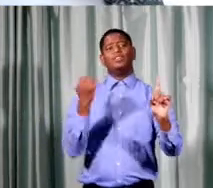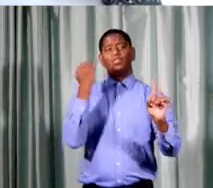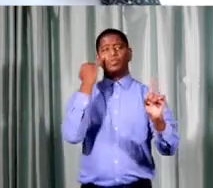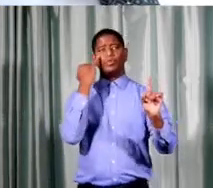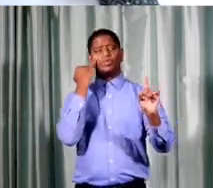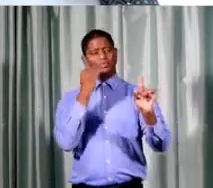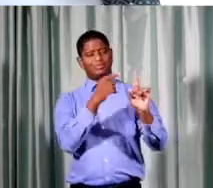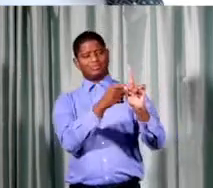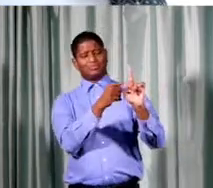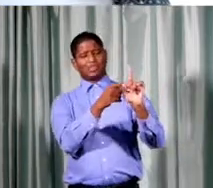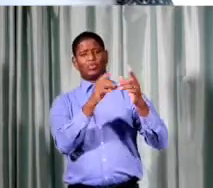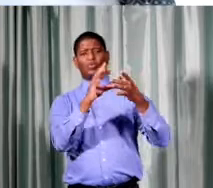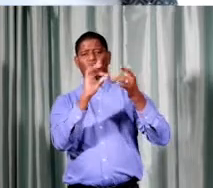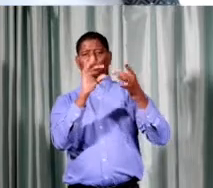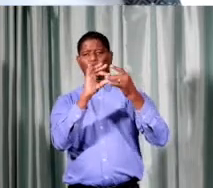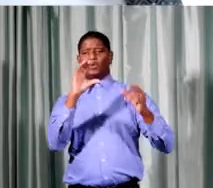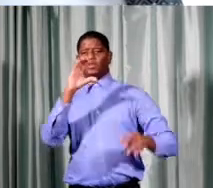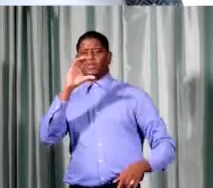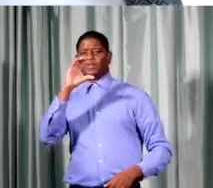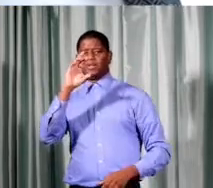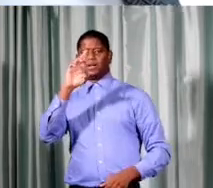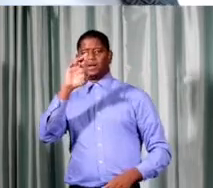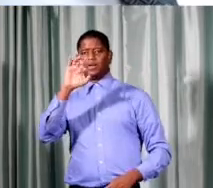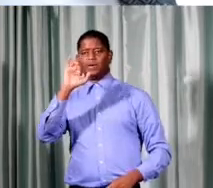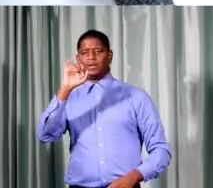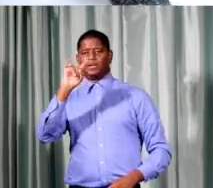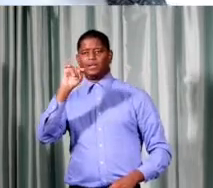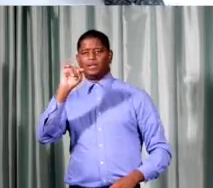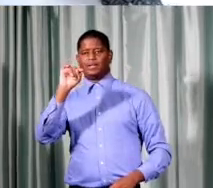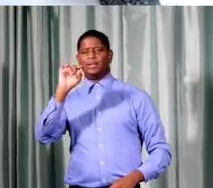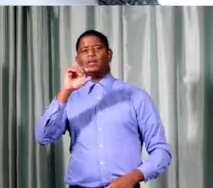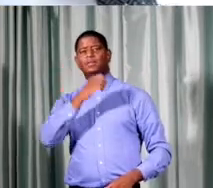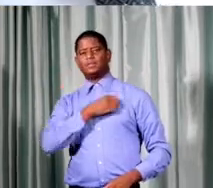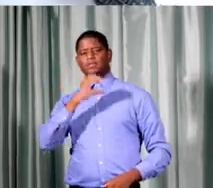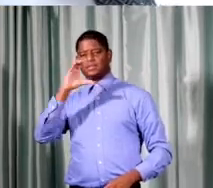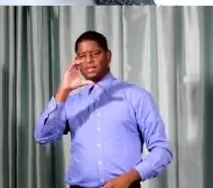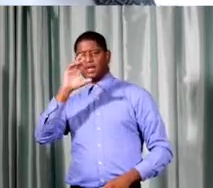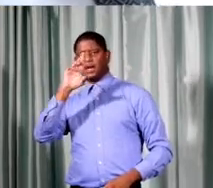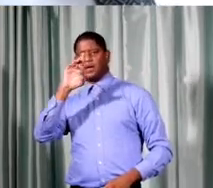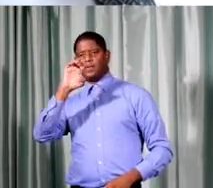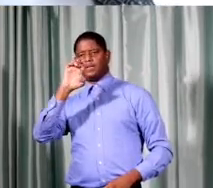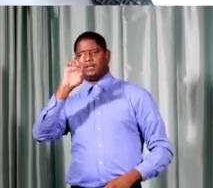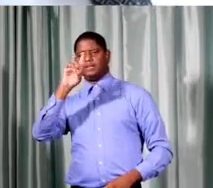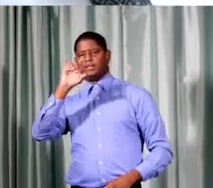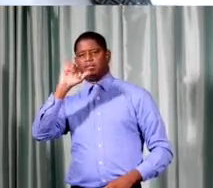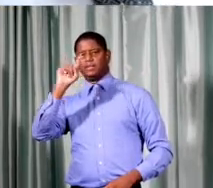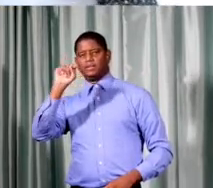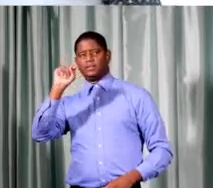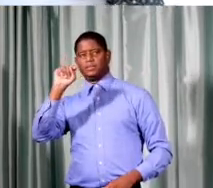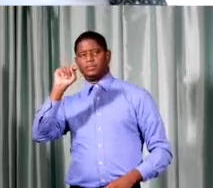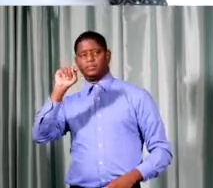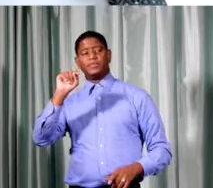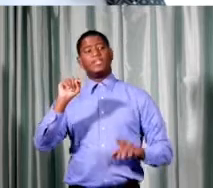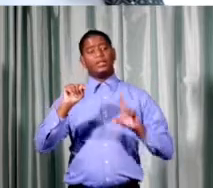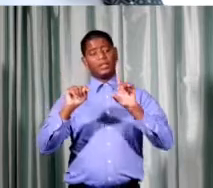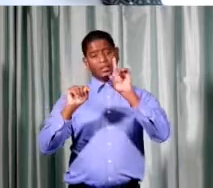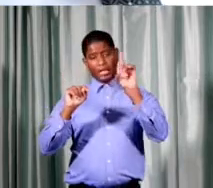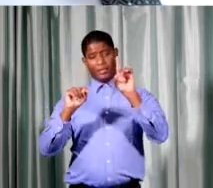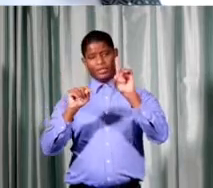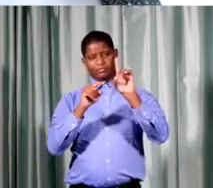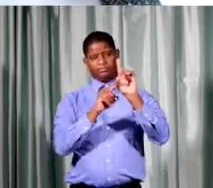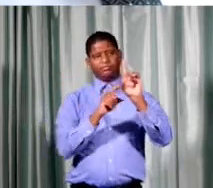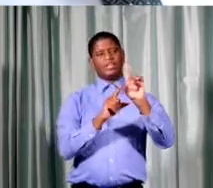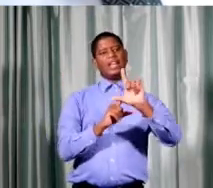For accounting, debit means left. Accounting means right side. Left side and